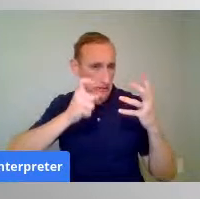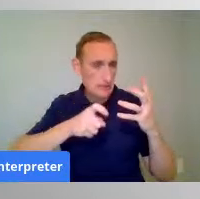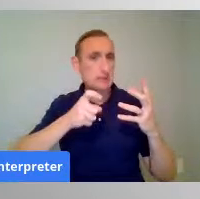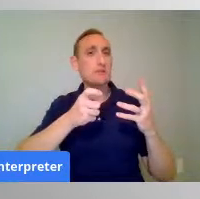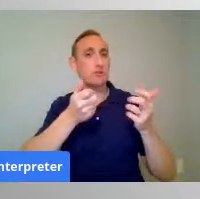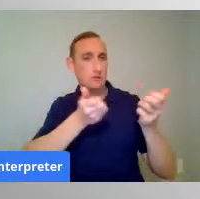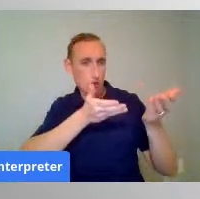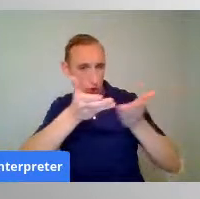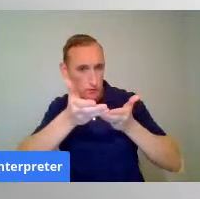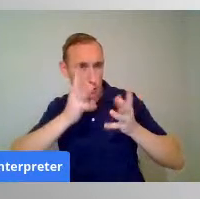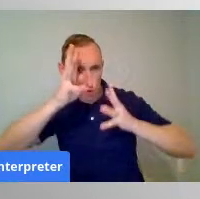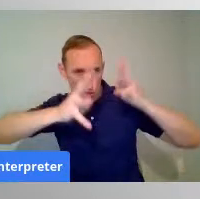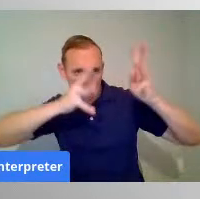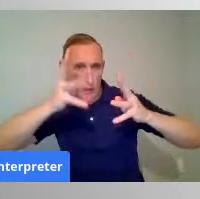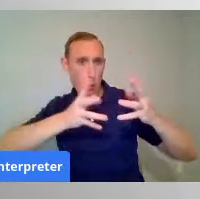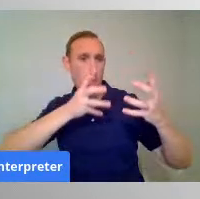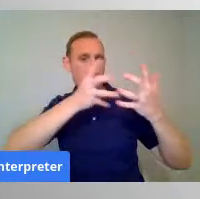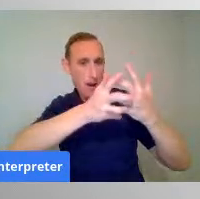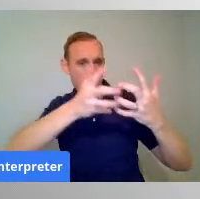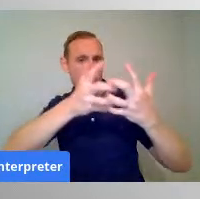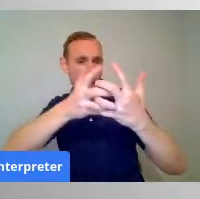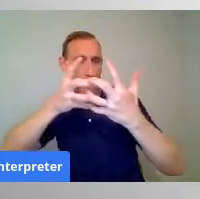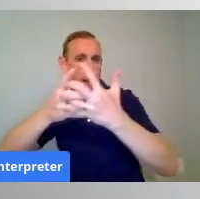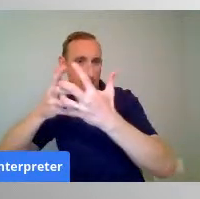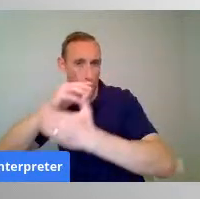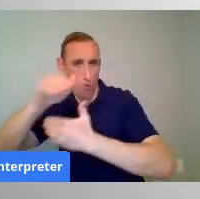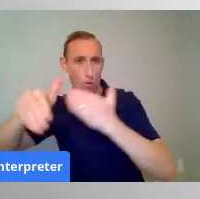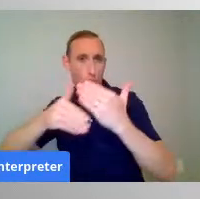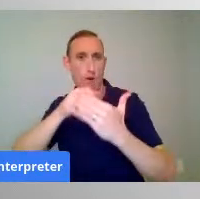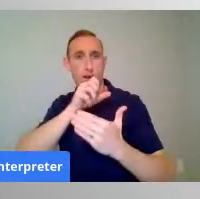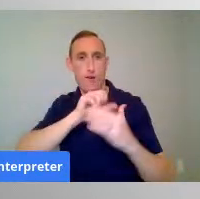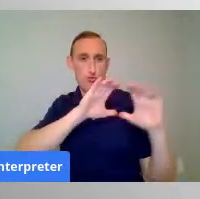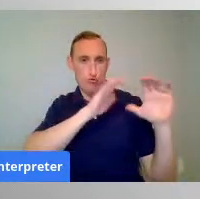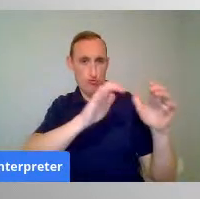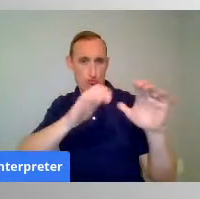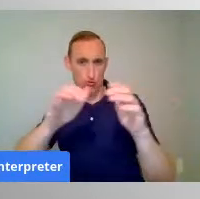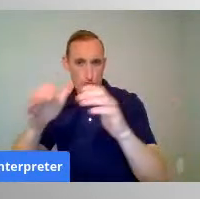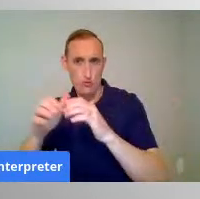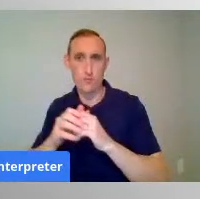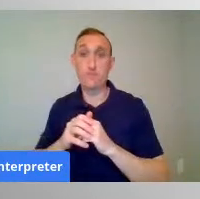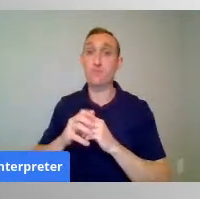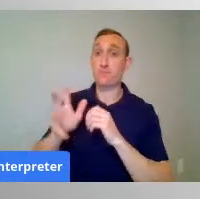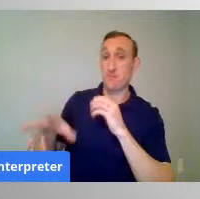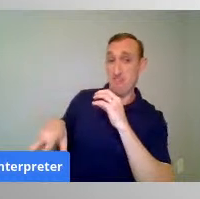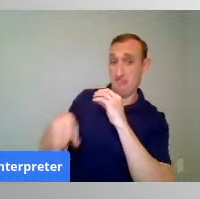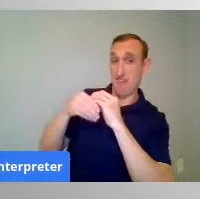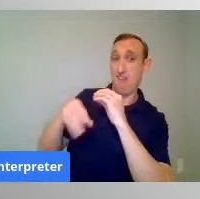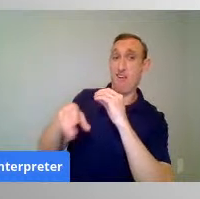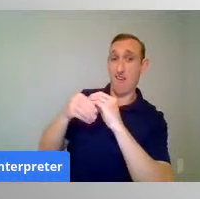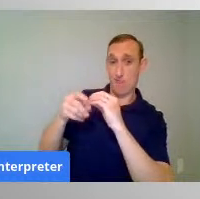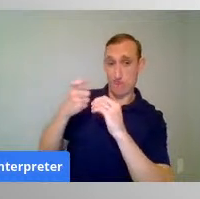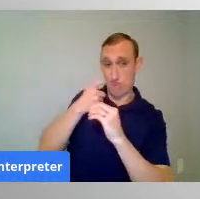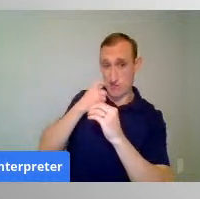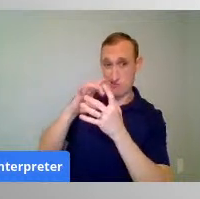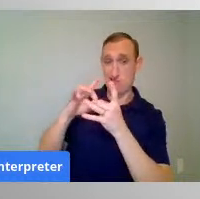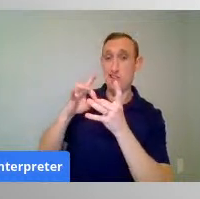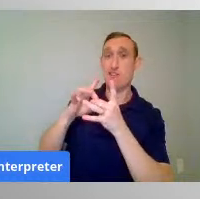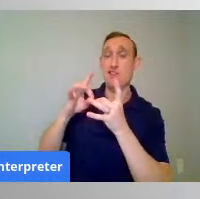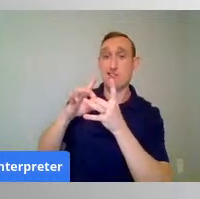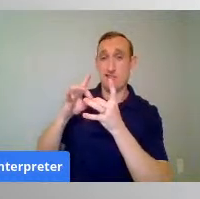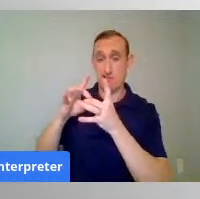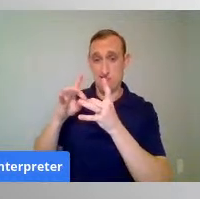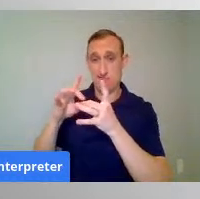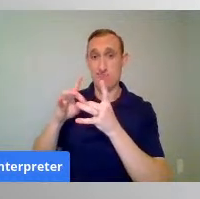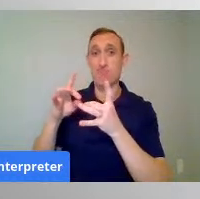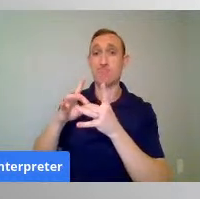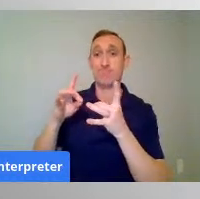Mumbai, since you were adding on to what I said, I want to just add on to what you said there, and thinking how access